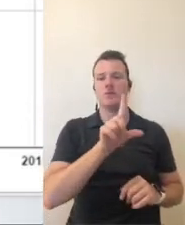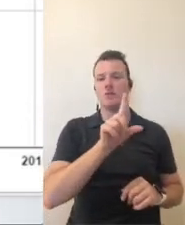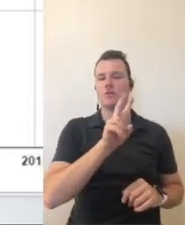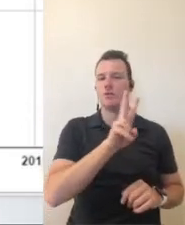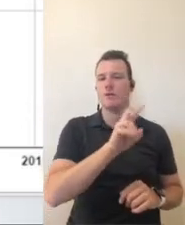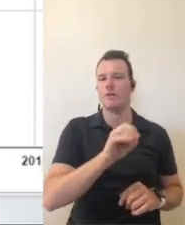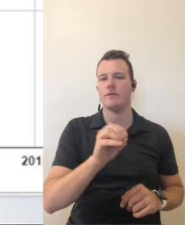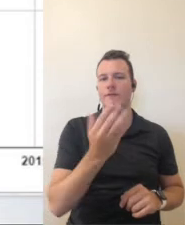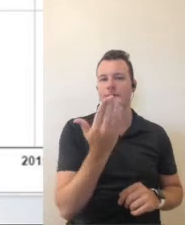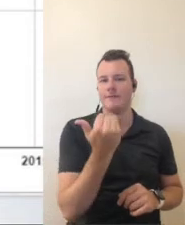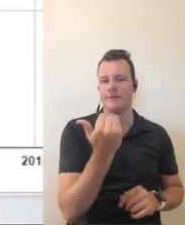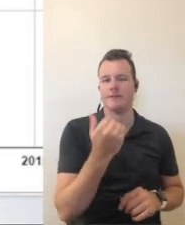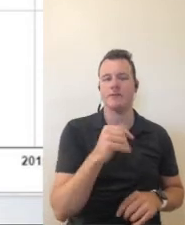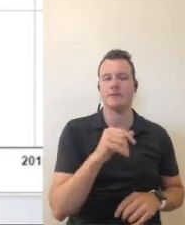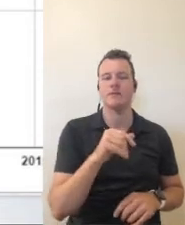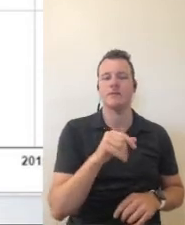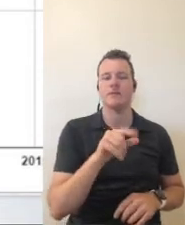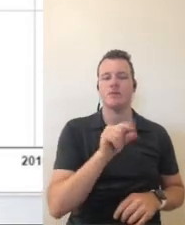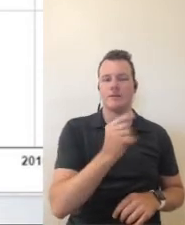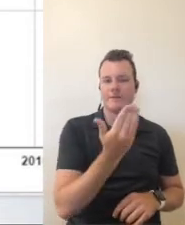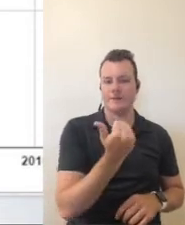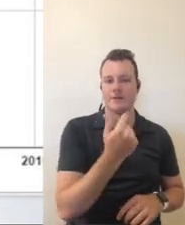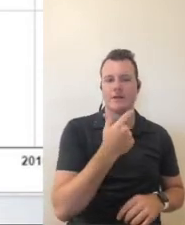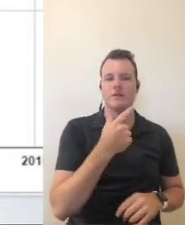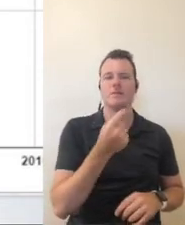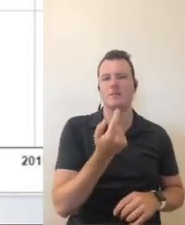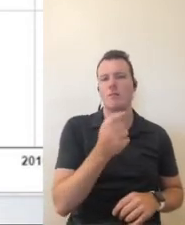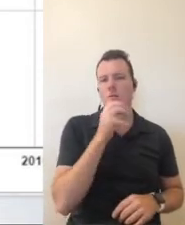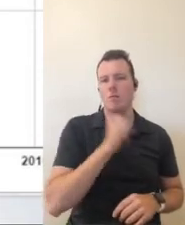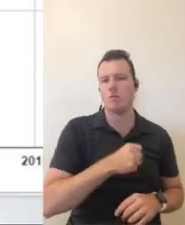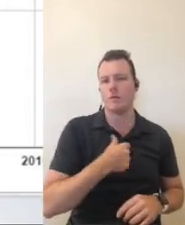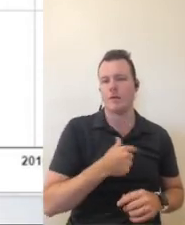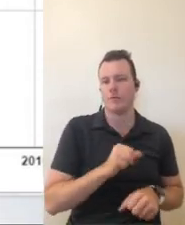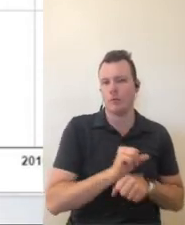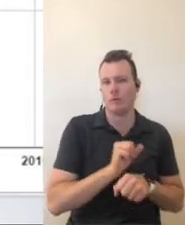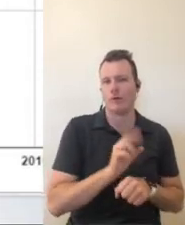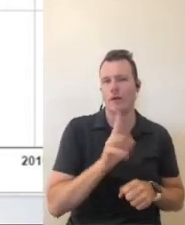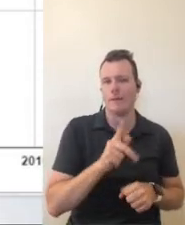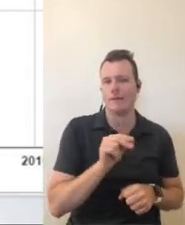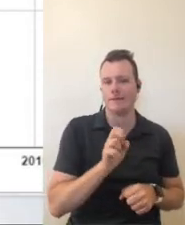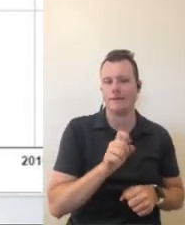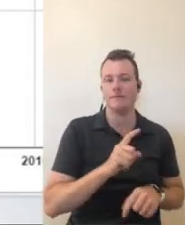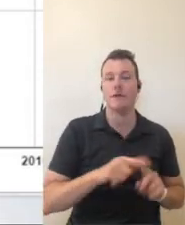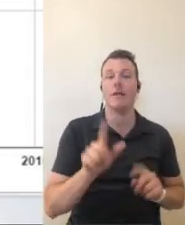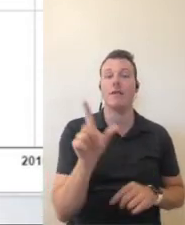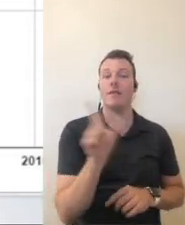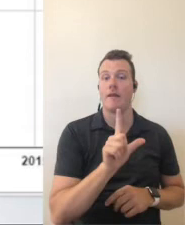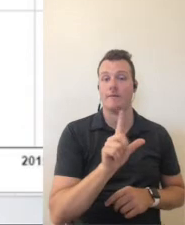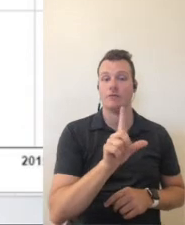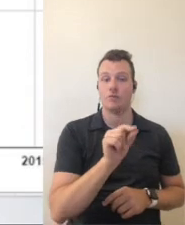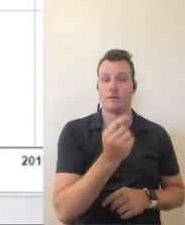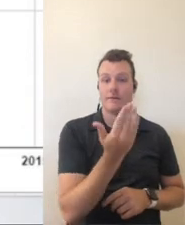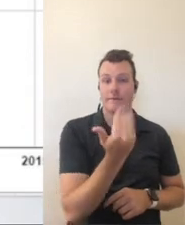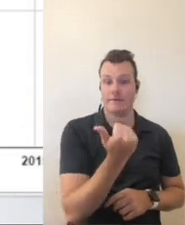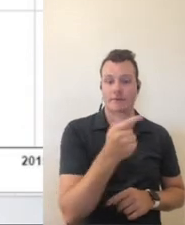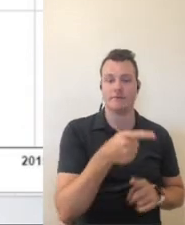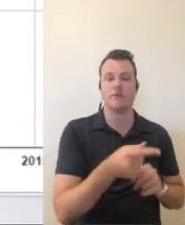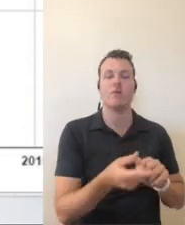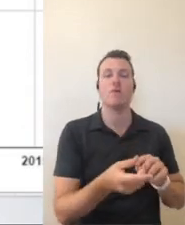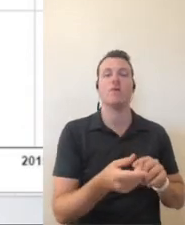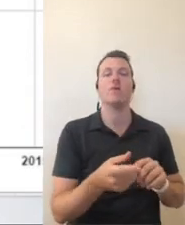this is a little bit dated. I'm actually working on this now to update it. What you're looking on the left-hand side here is